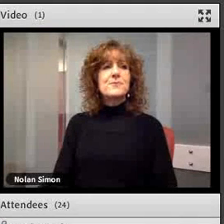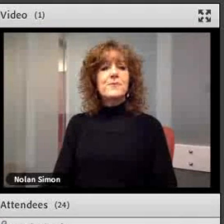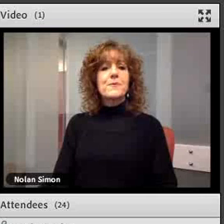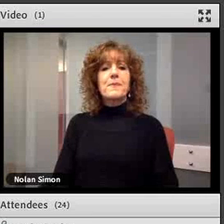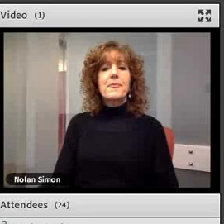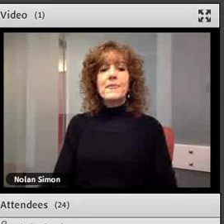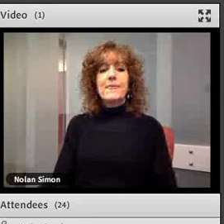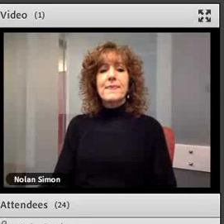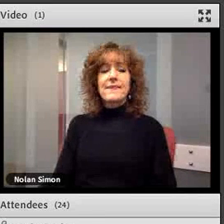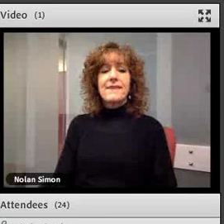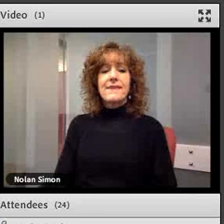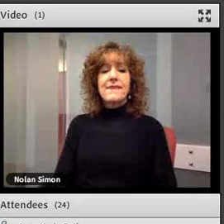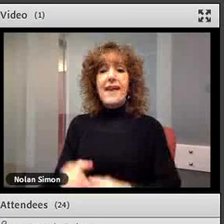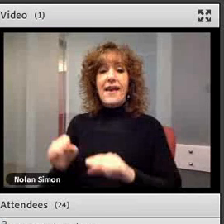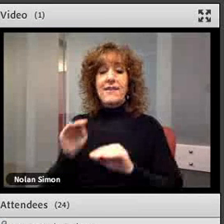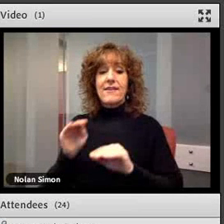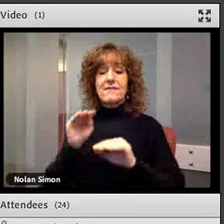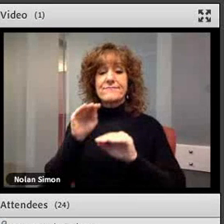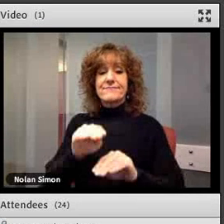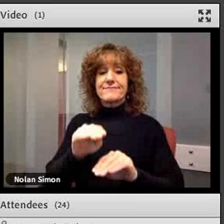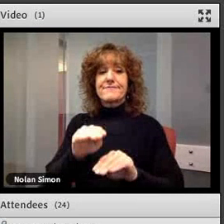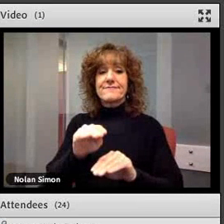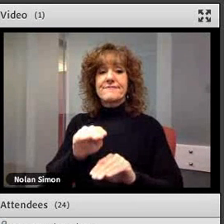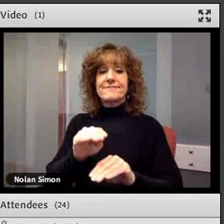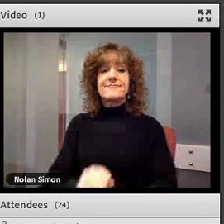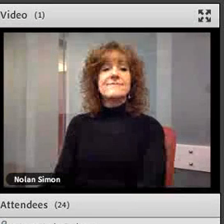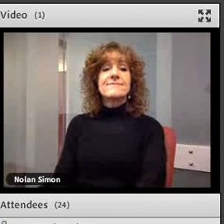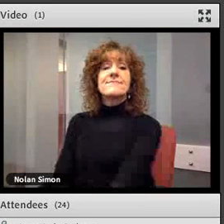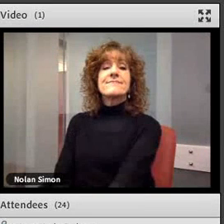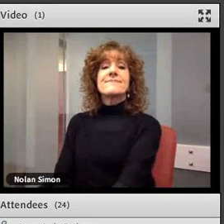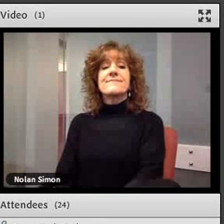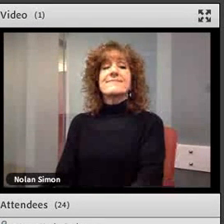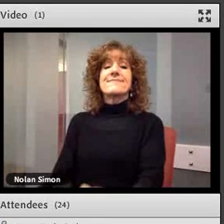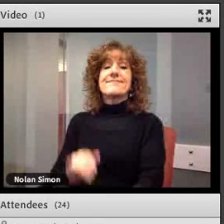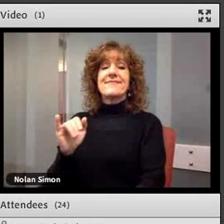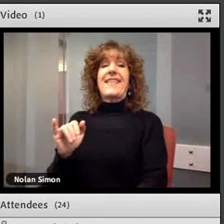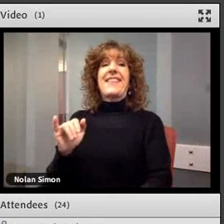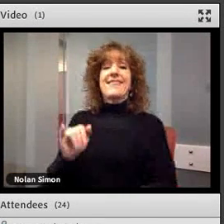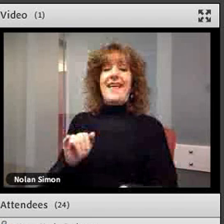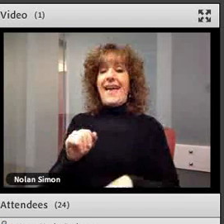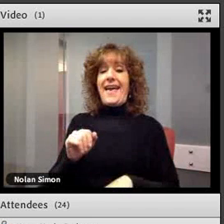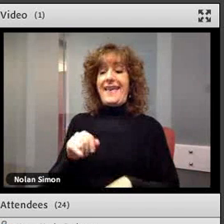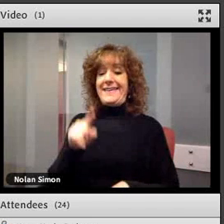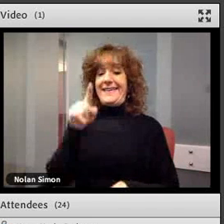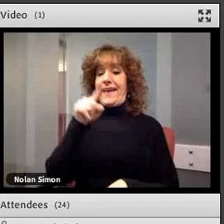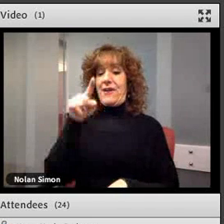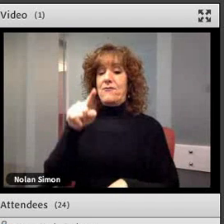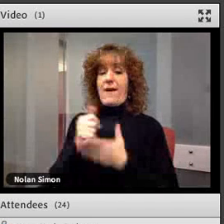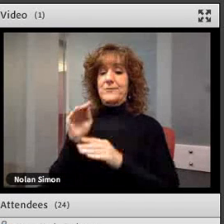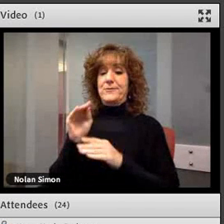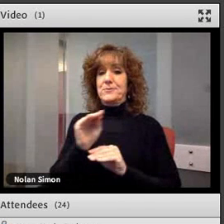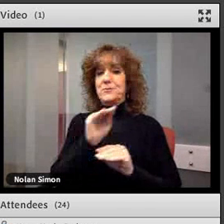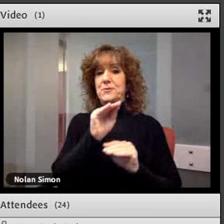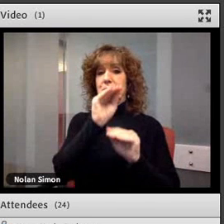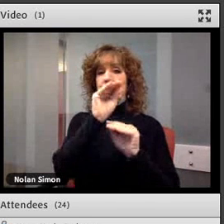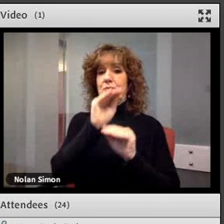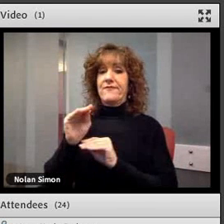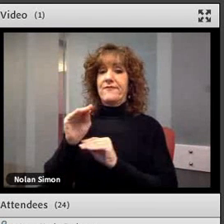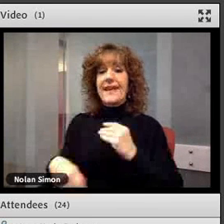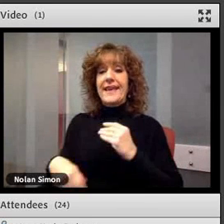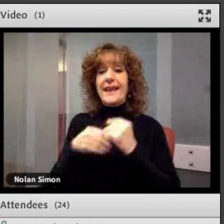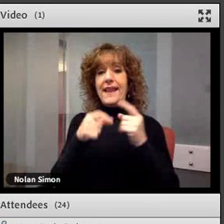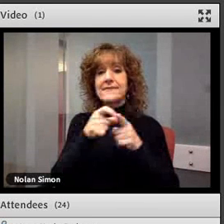And it got loaded right here. Okay. And that little tool right there, that arrow, helps you move things. You can add text